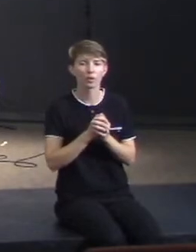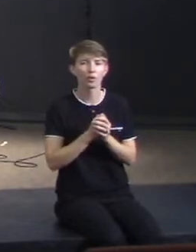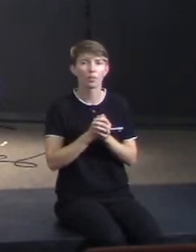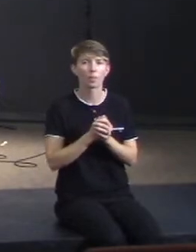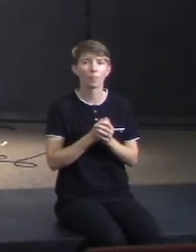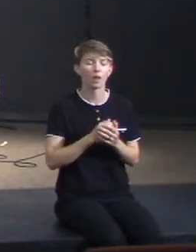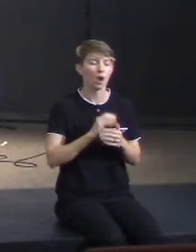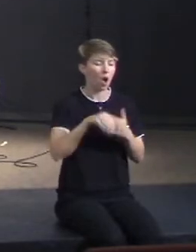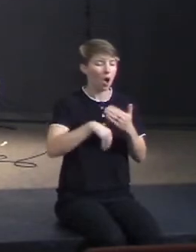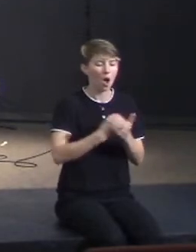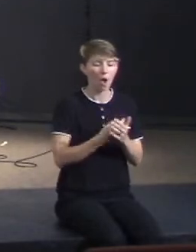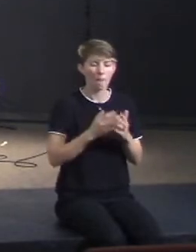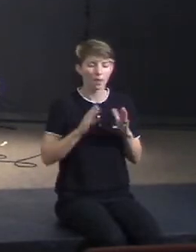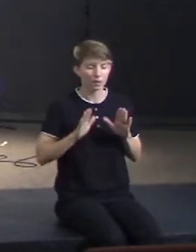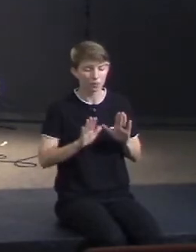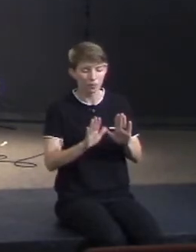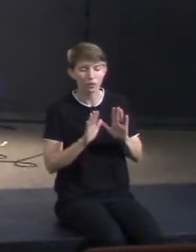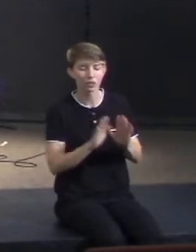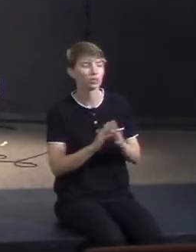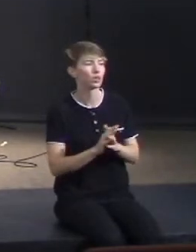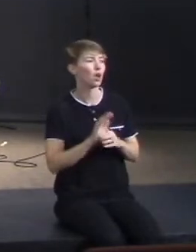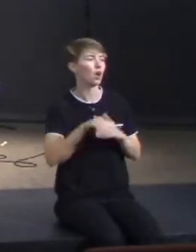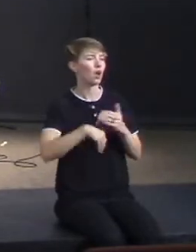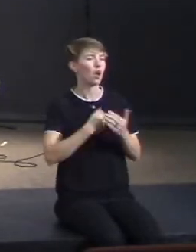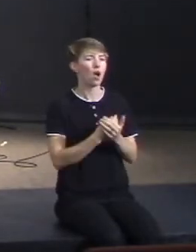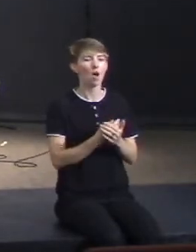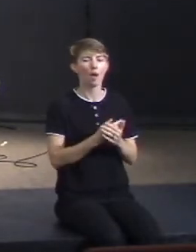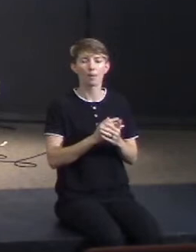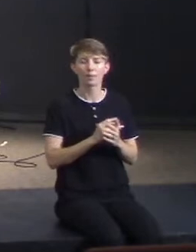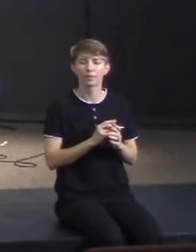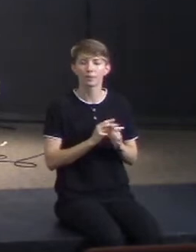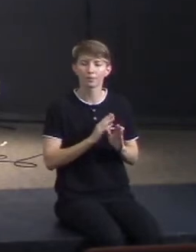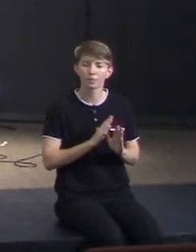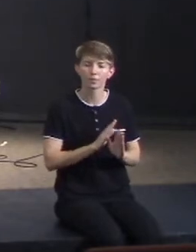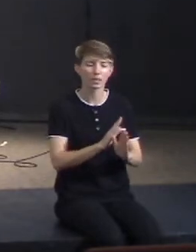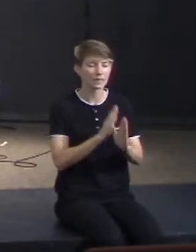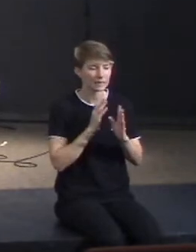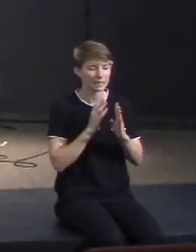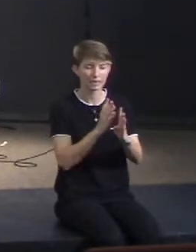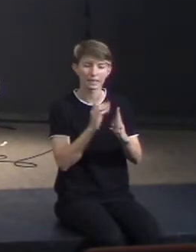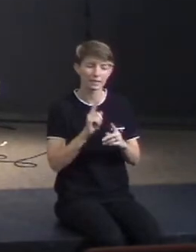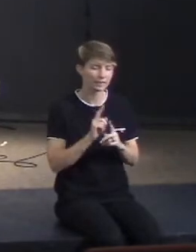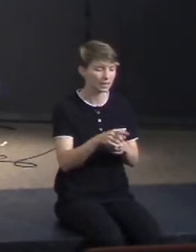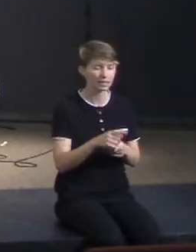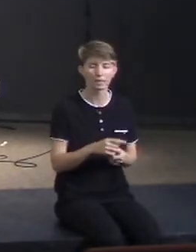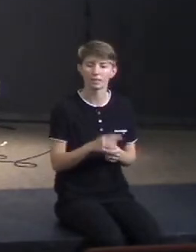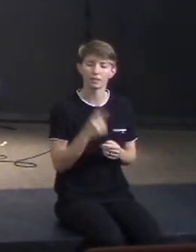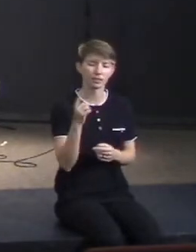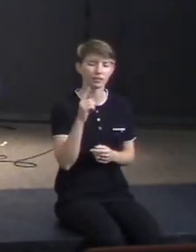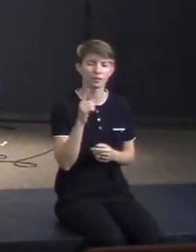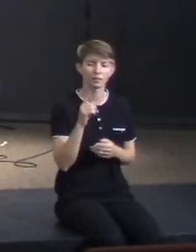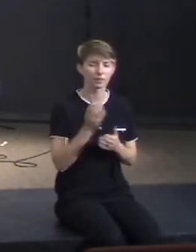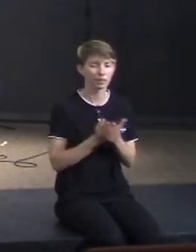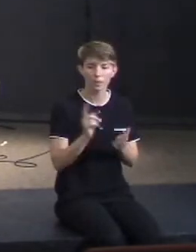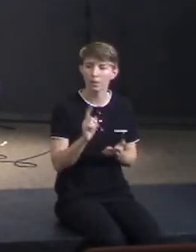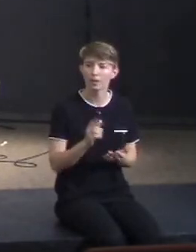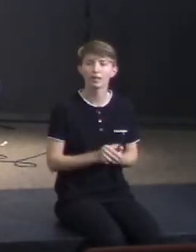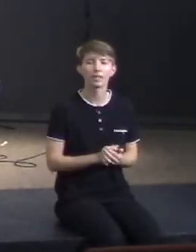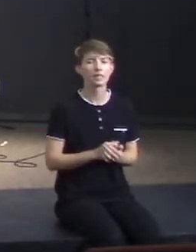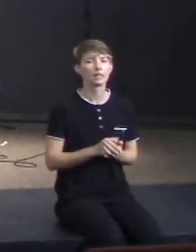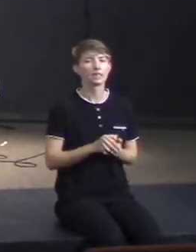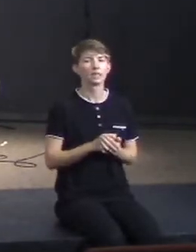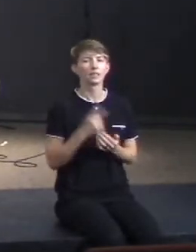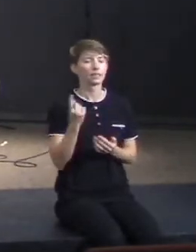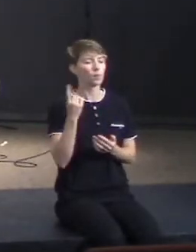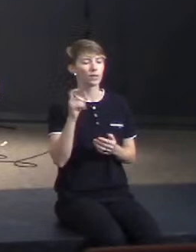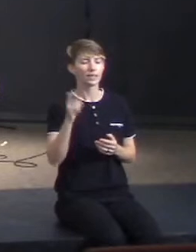being herded. They're all being pushed. They're all being prodded. They're all being sent somewhere, and someone needs to step up and go, I'm not just going to sit